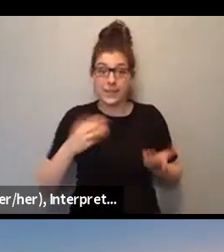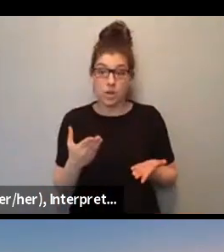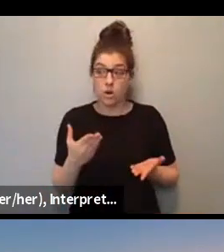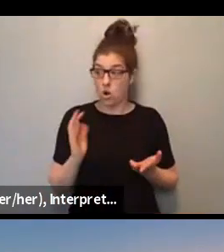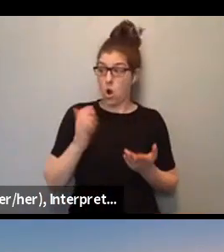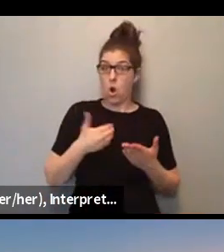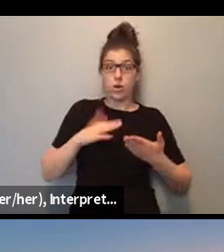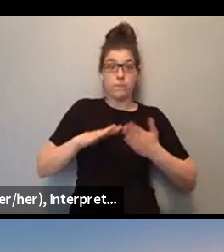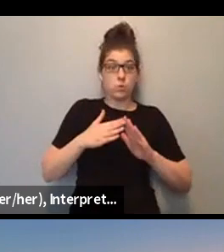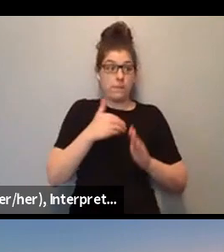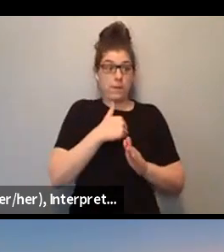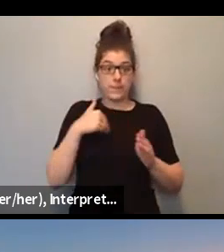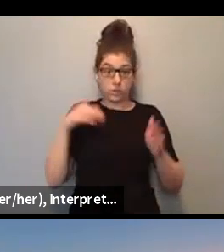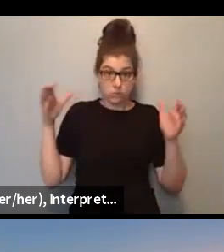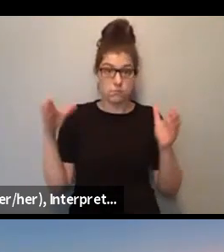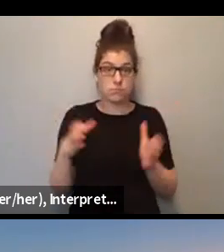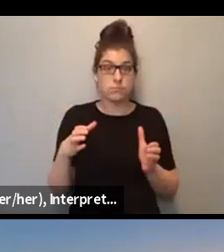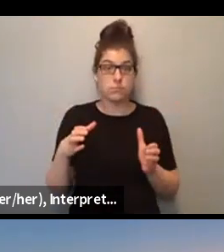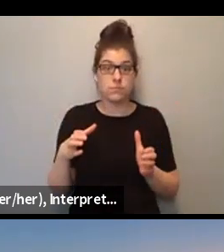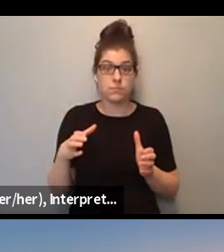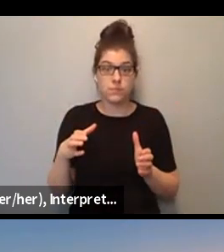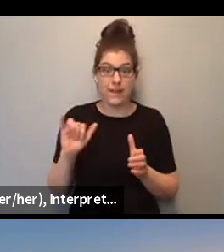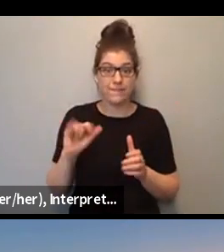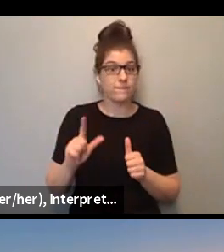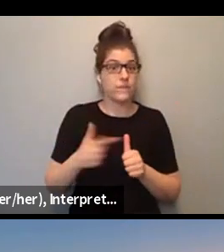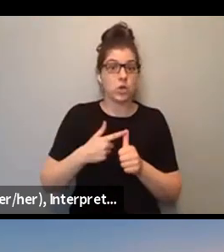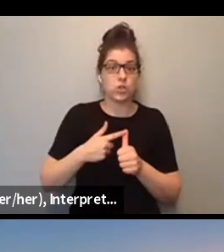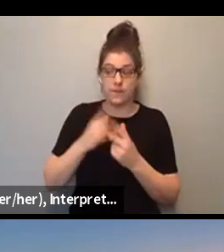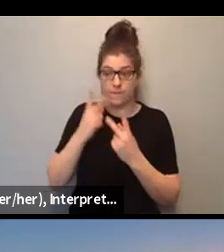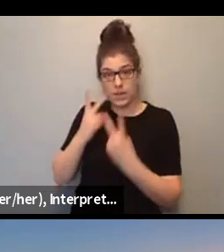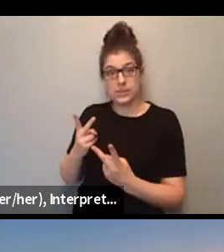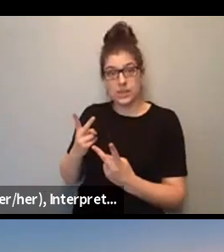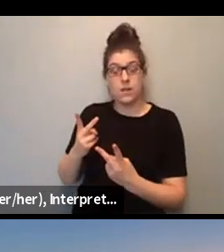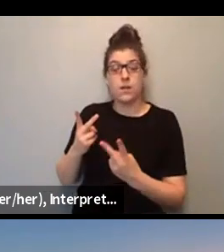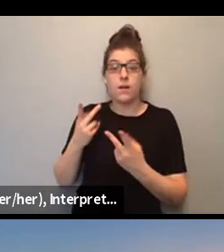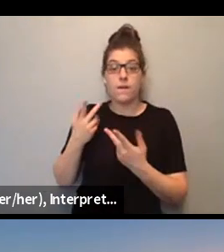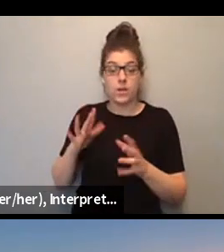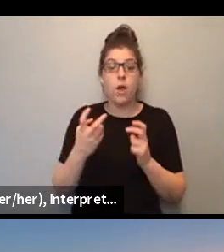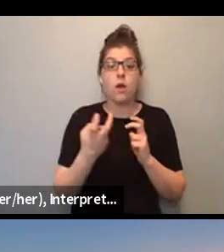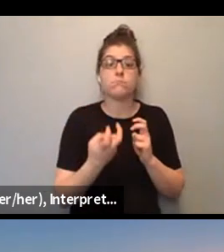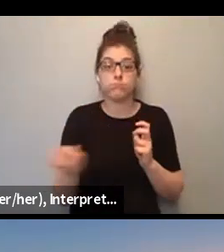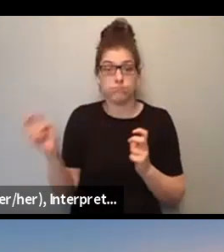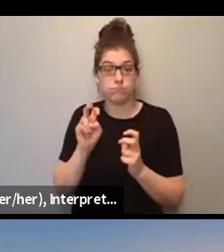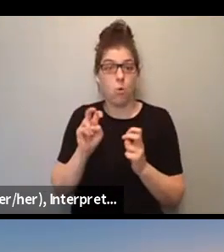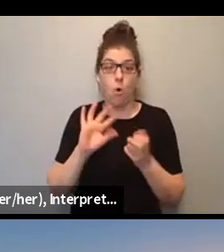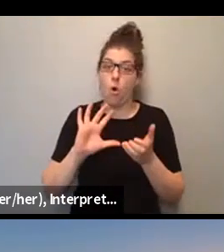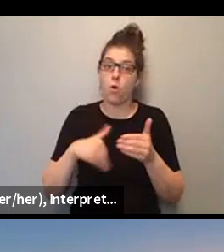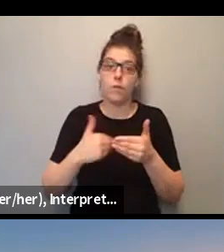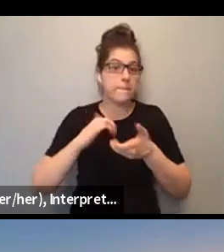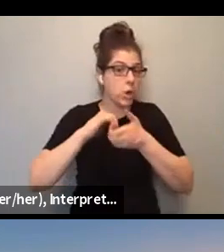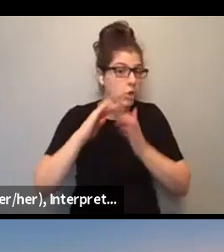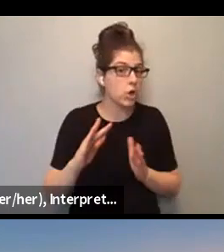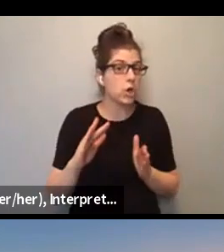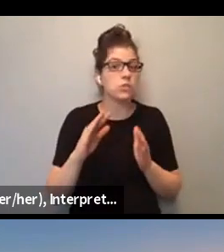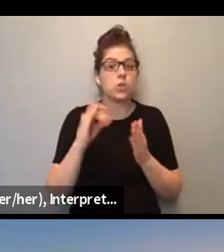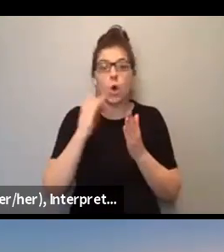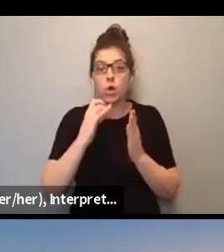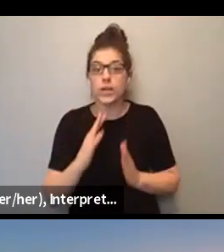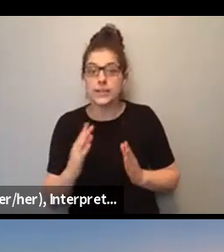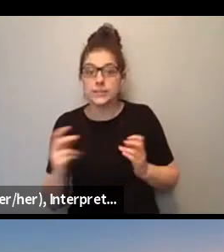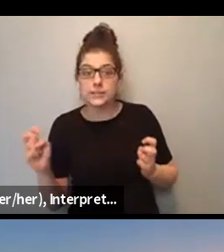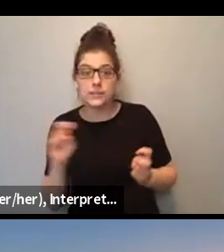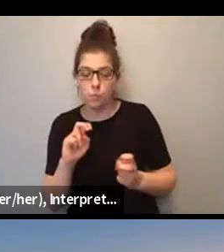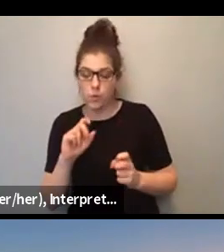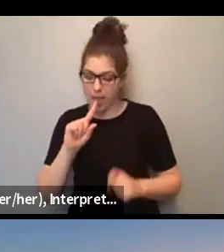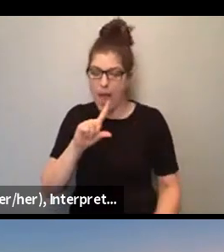that we identify together at that first site visit. And then when we're sitting around, we bring all the partners together and the artists around the table. We